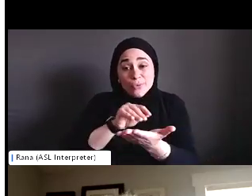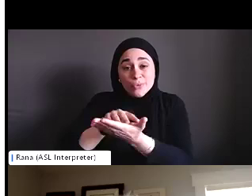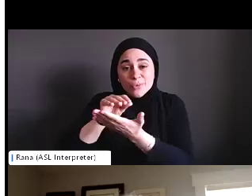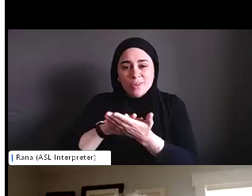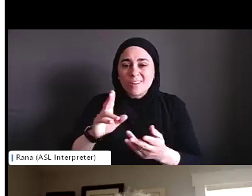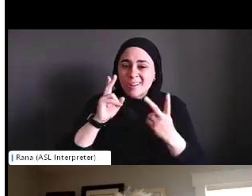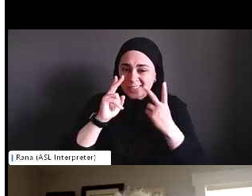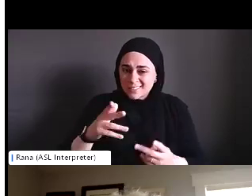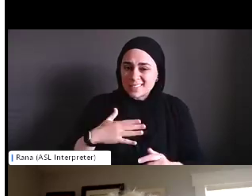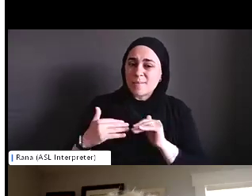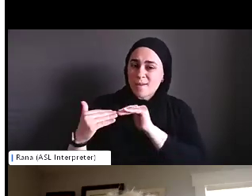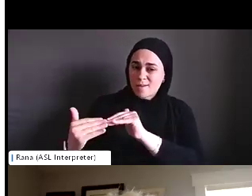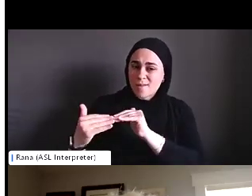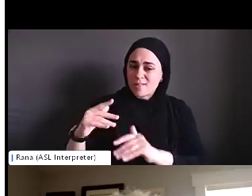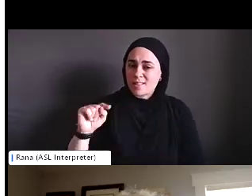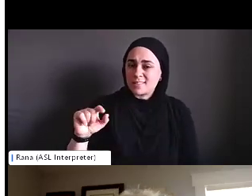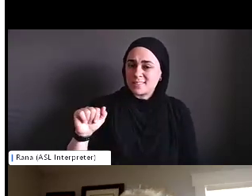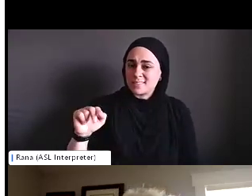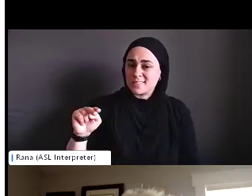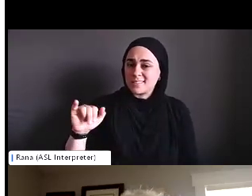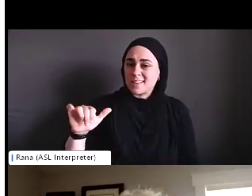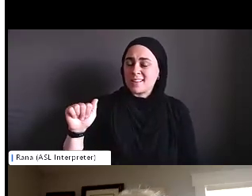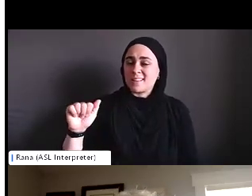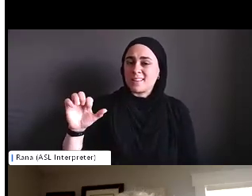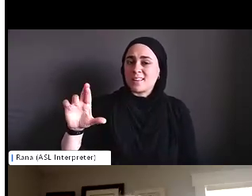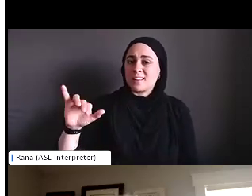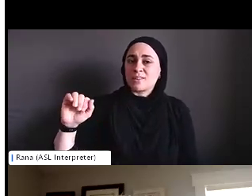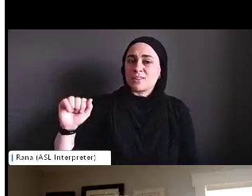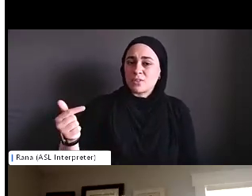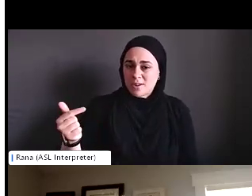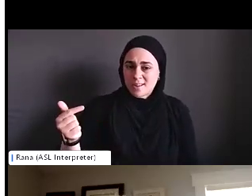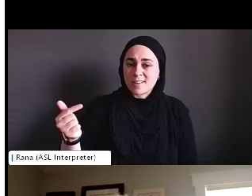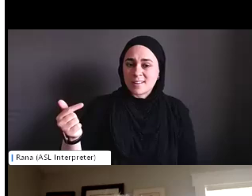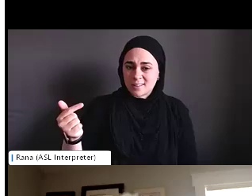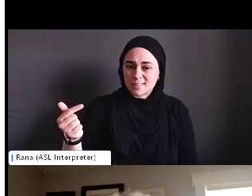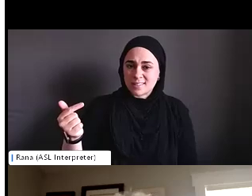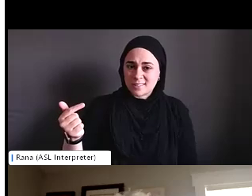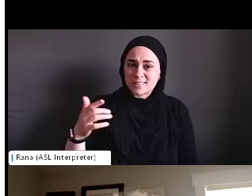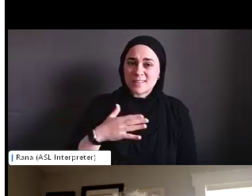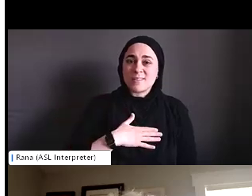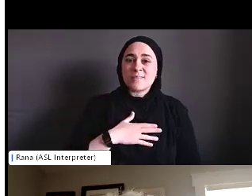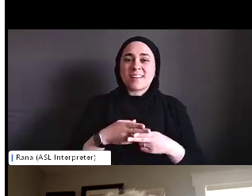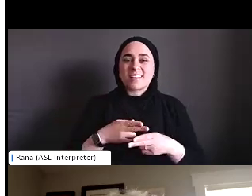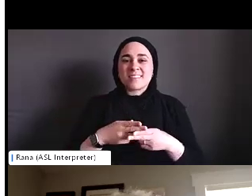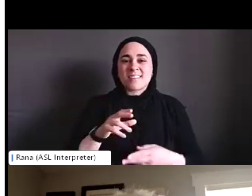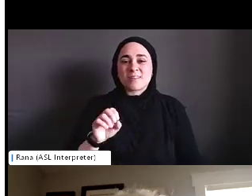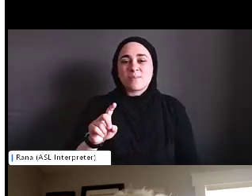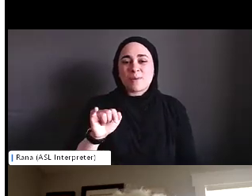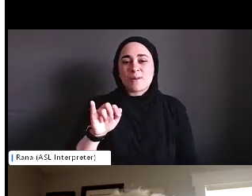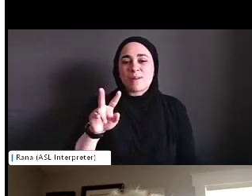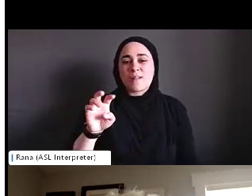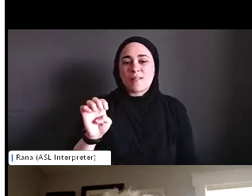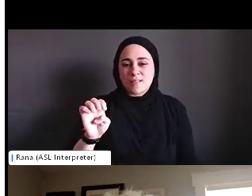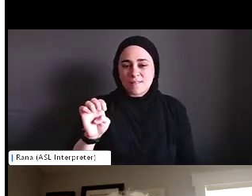Craig, who I seem to have taken on her name. My name is Olive Bryantton, and I am